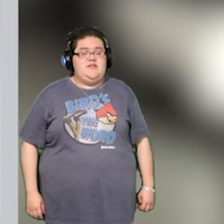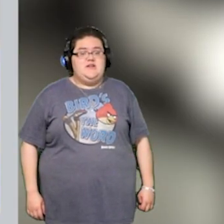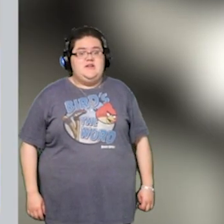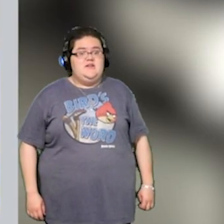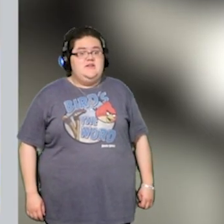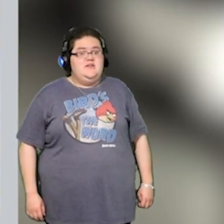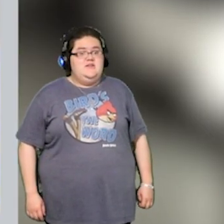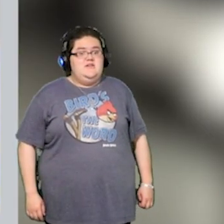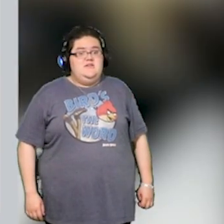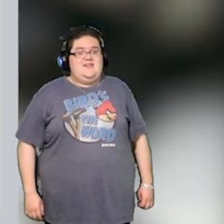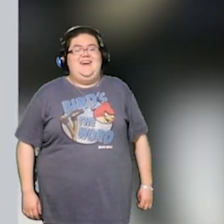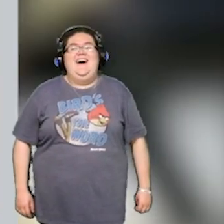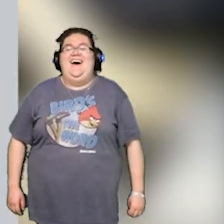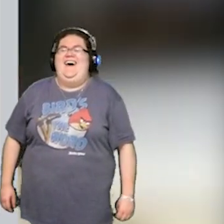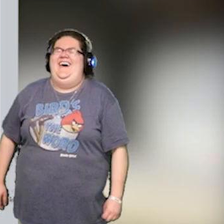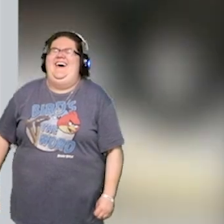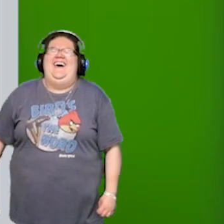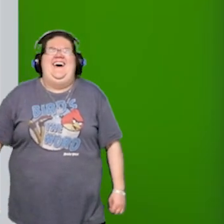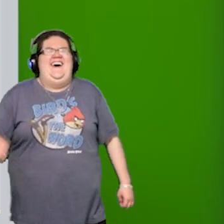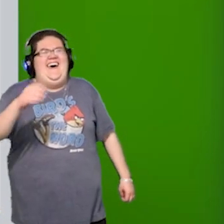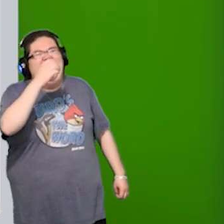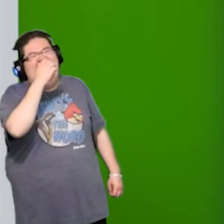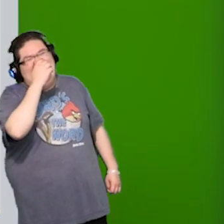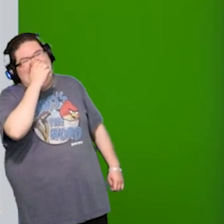Jesus! Turn into a Beyblade. The old man.